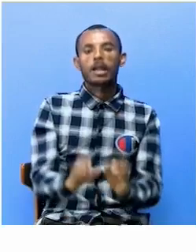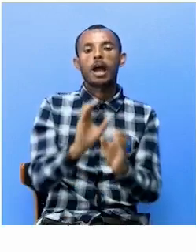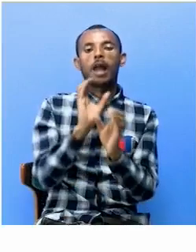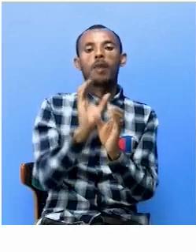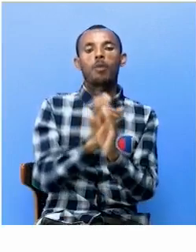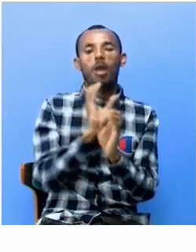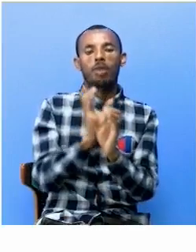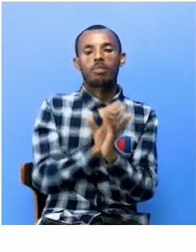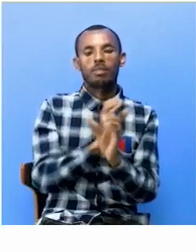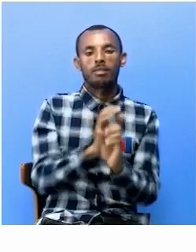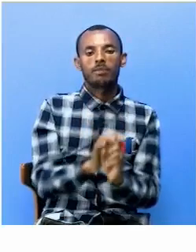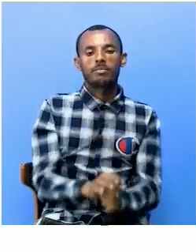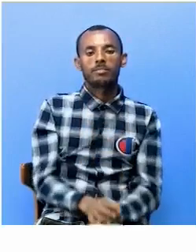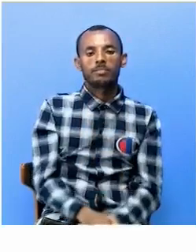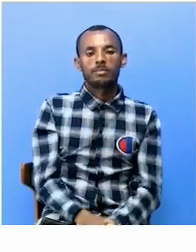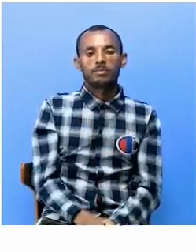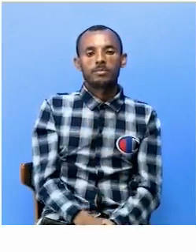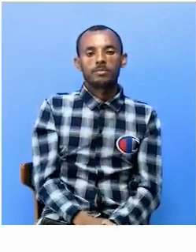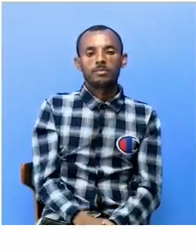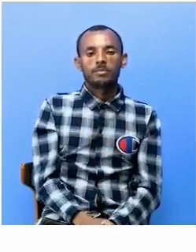Calculate